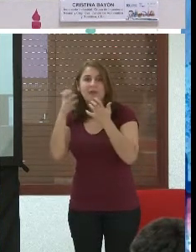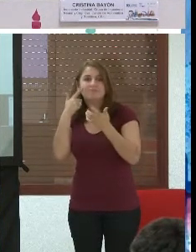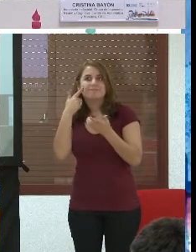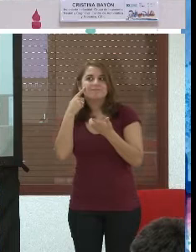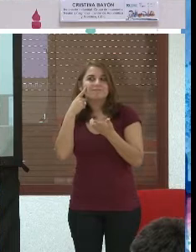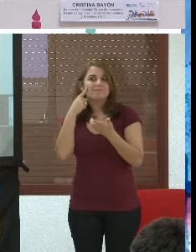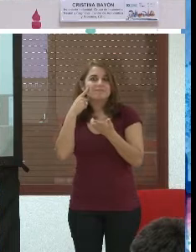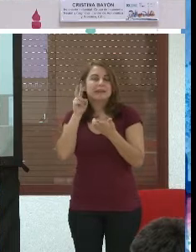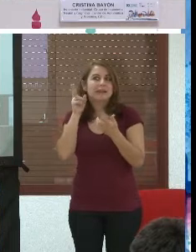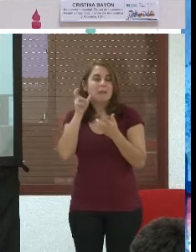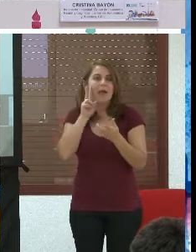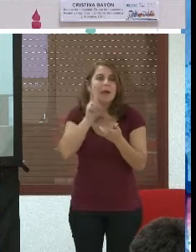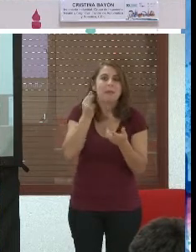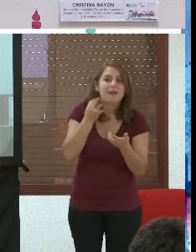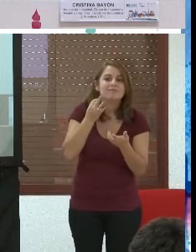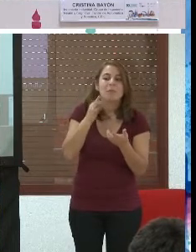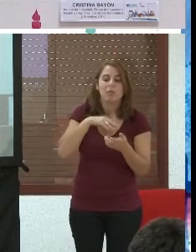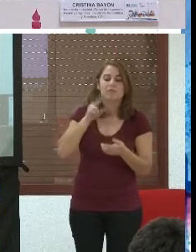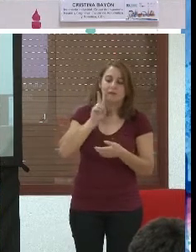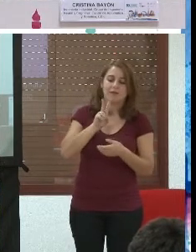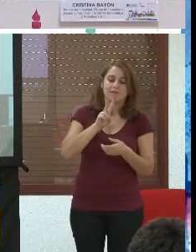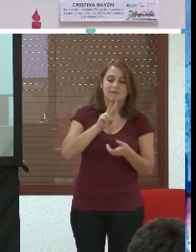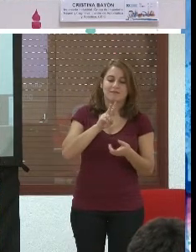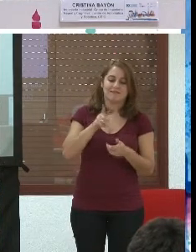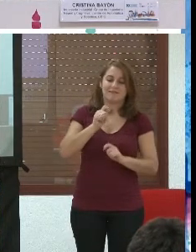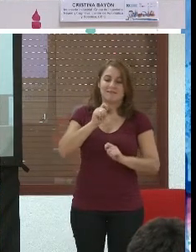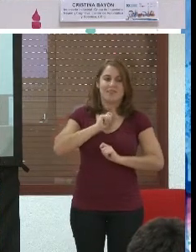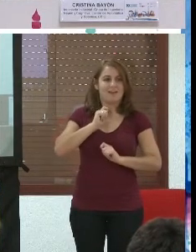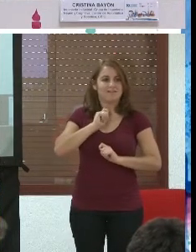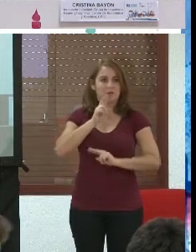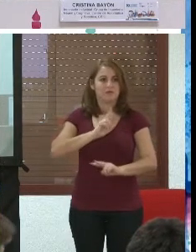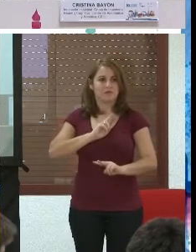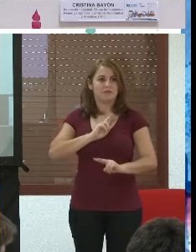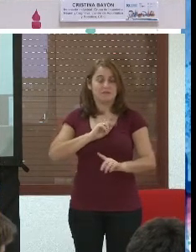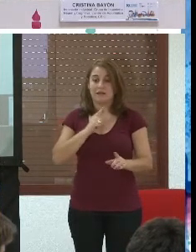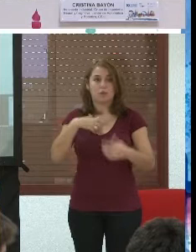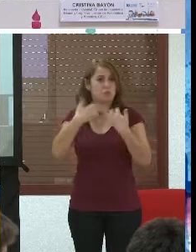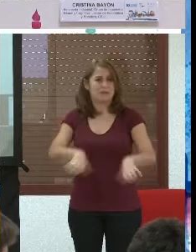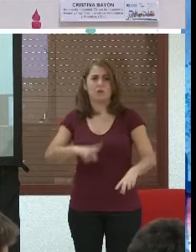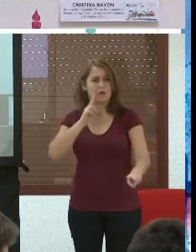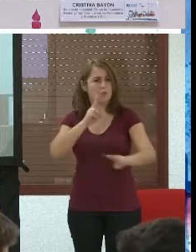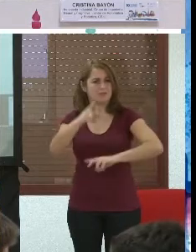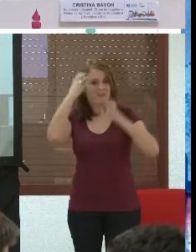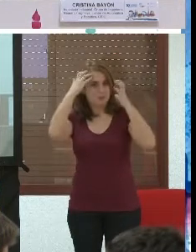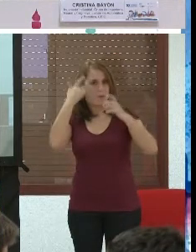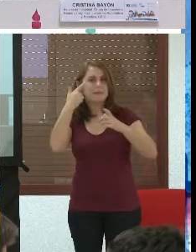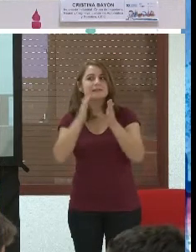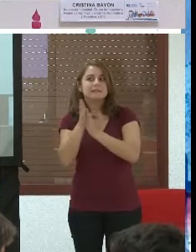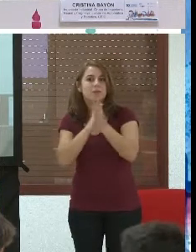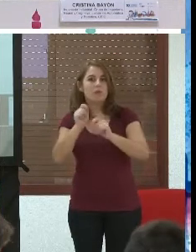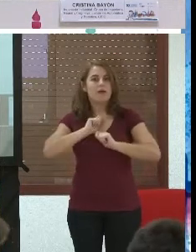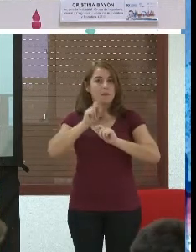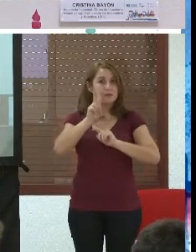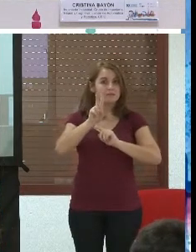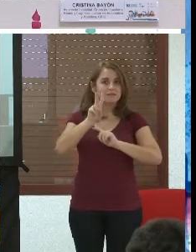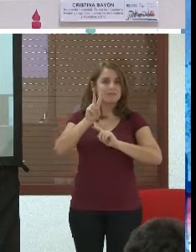the subject is perceiving when we're stimulating it, and we can determine whether there is a brain response to the signals that we're producing